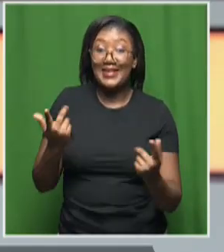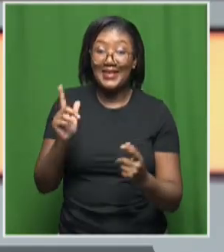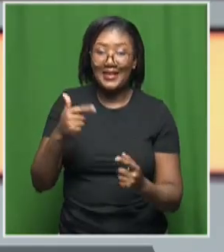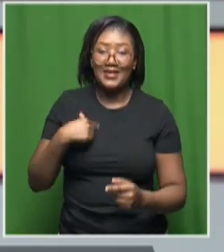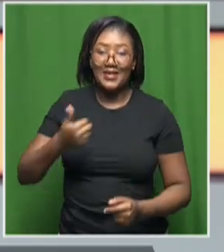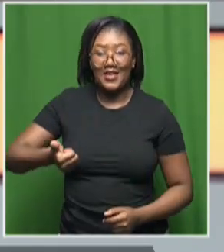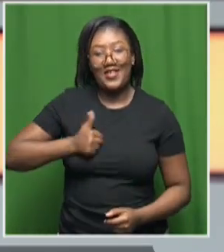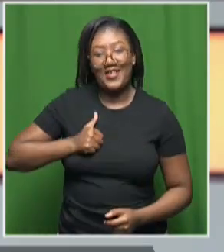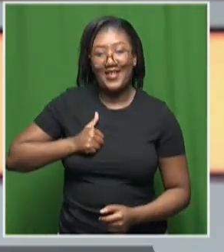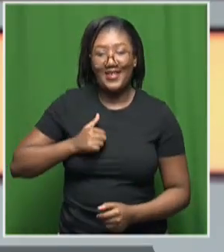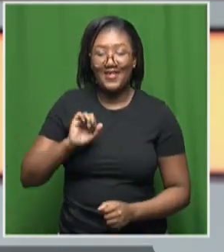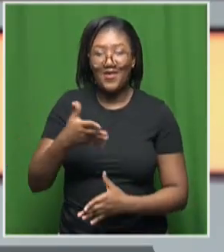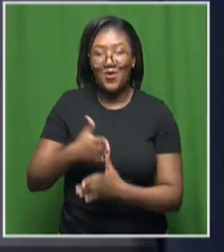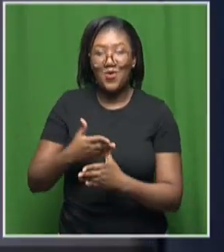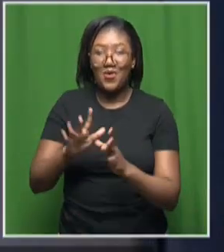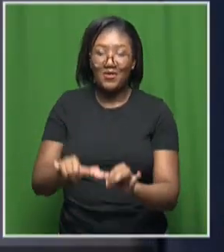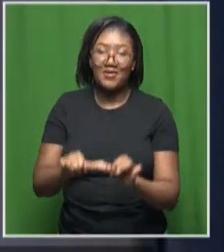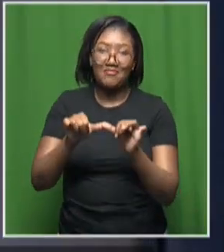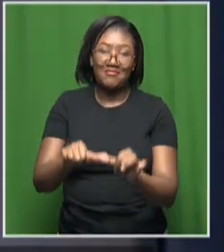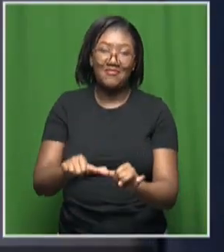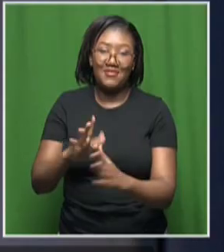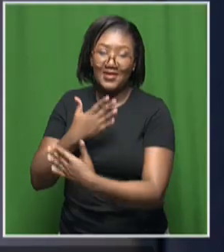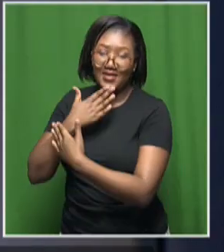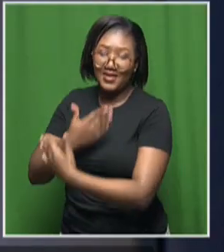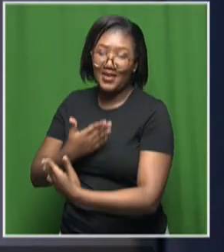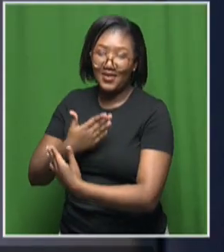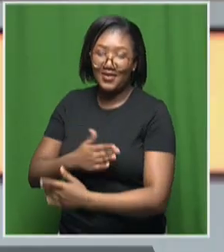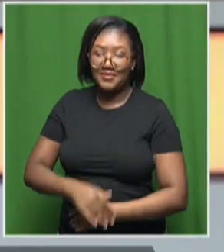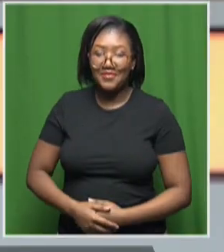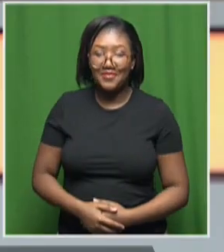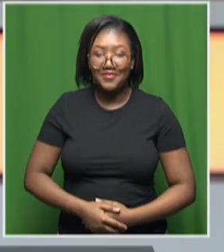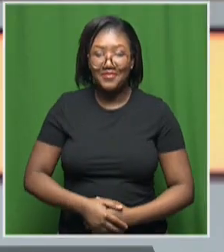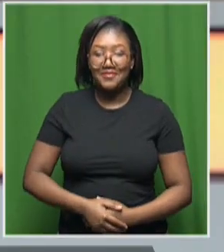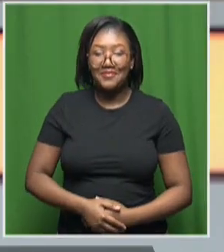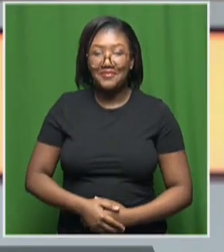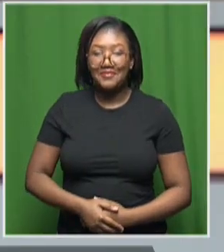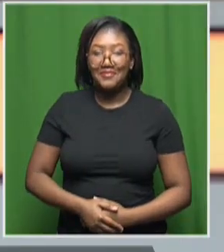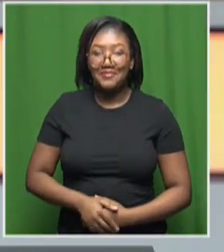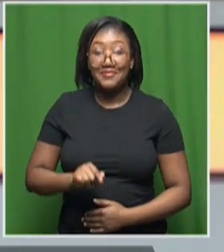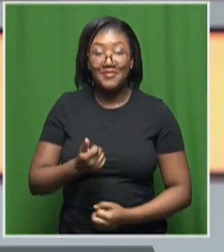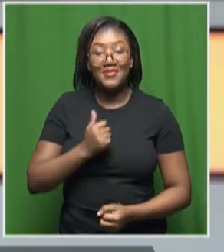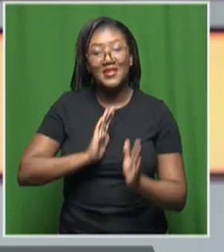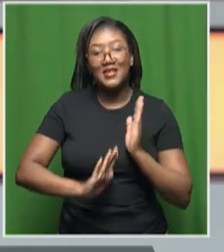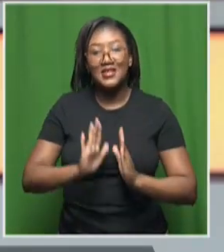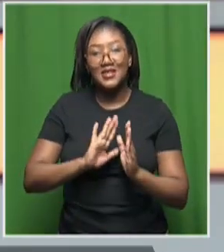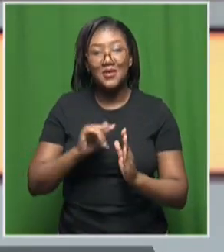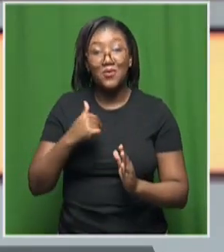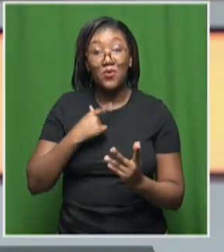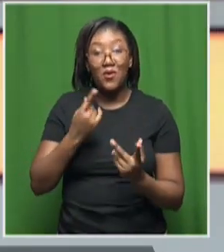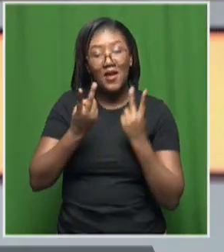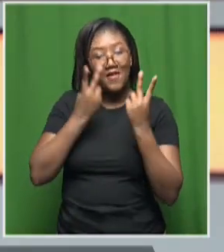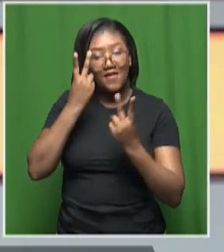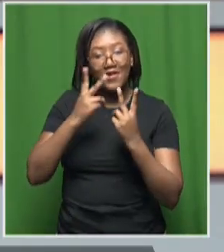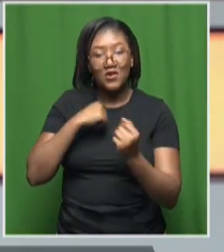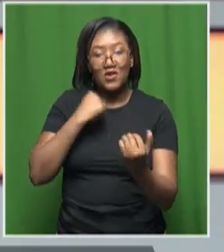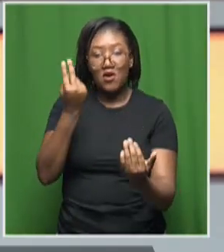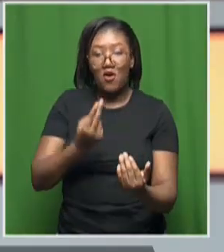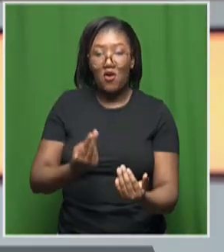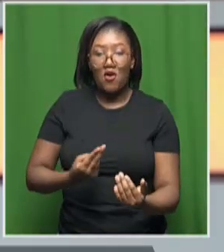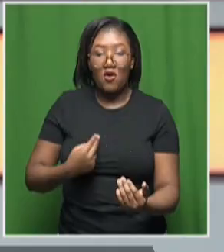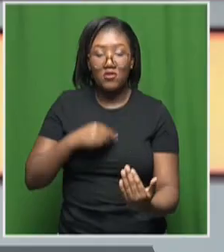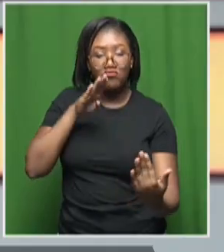best of luck as you continue to shine. Thank you for your work. Mzwandile Buthelezi, of course, a visual artist, joining us this morning, just chatting about